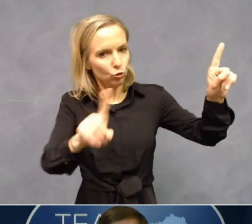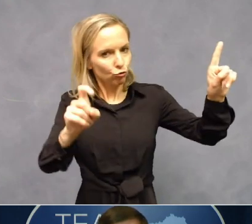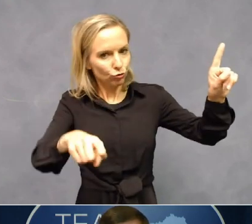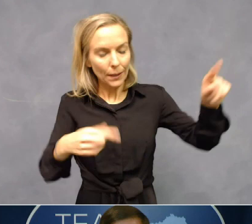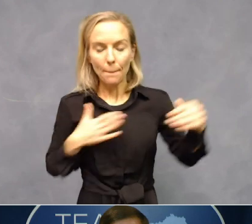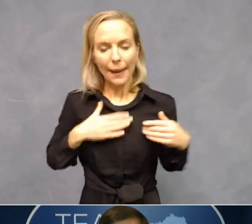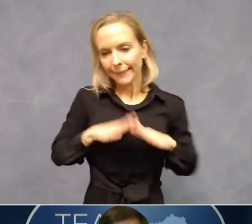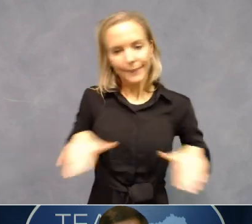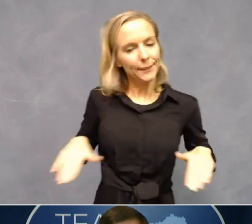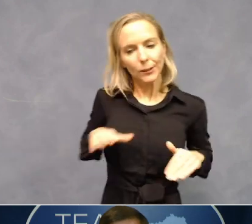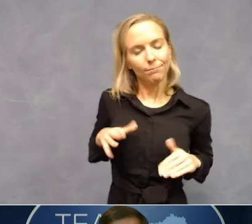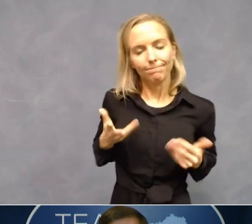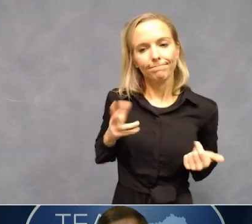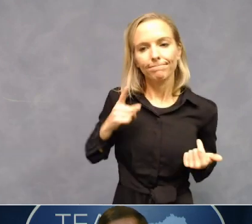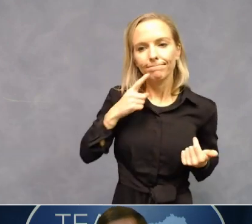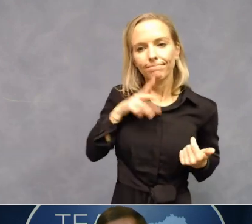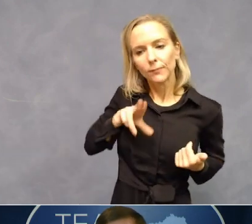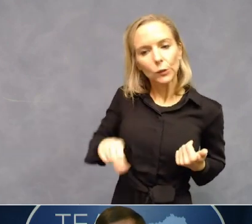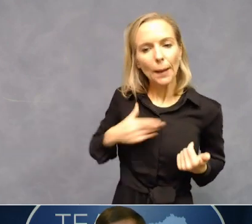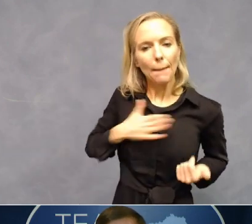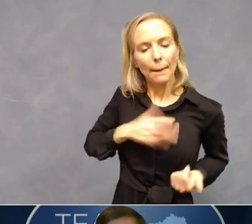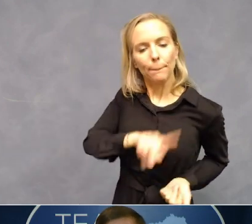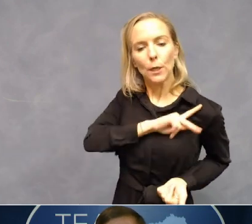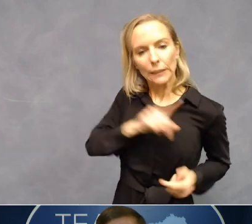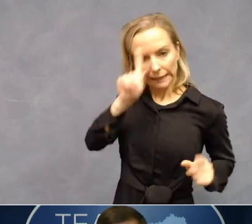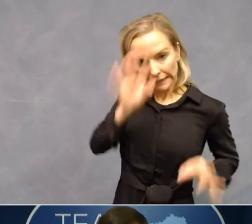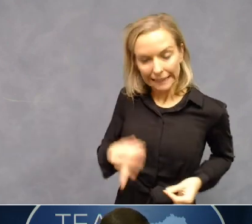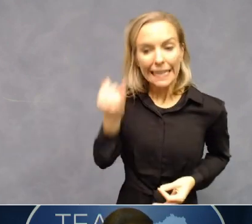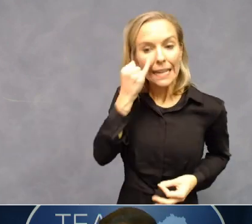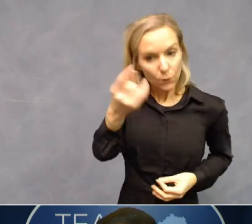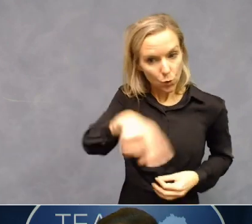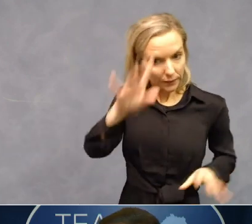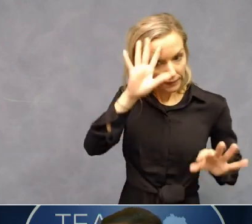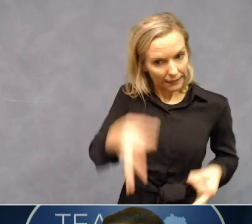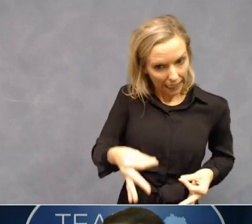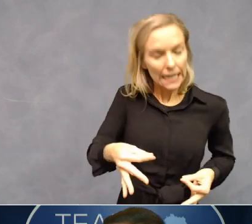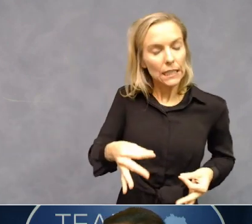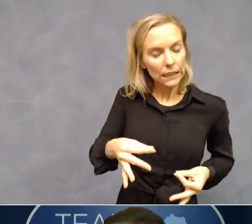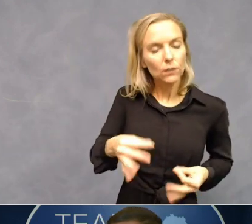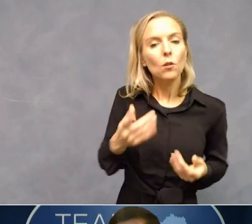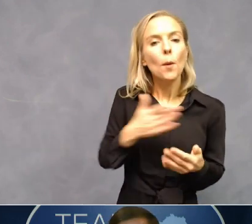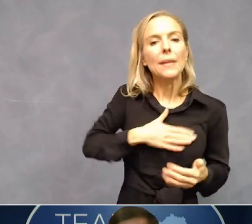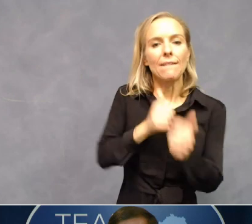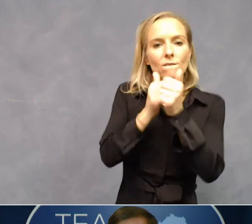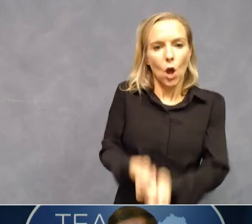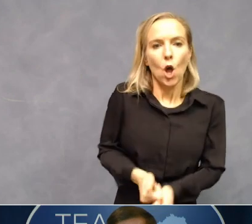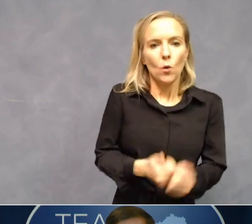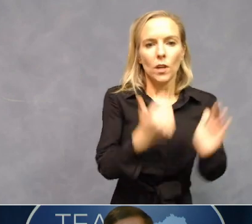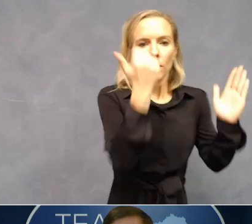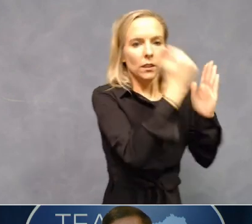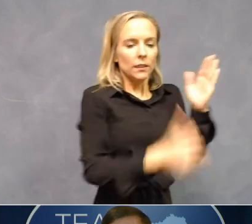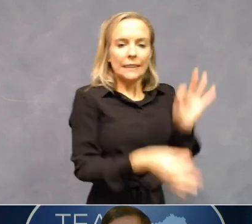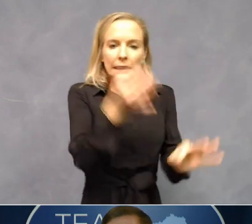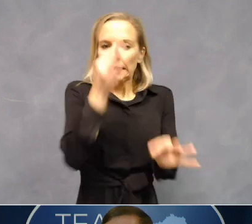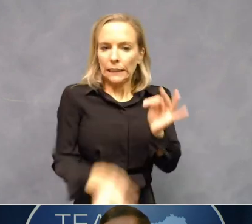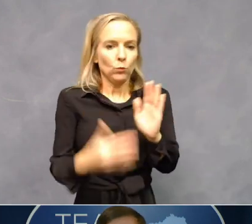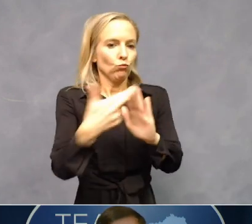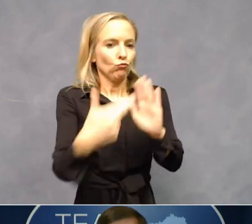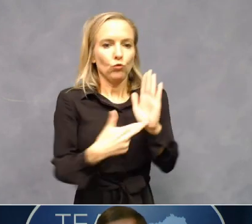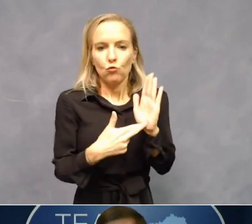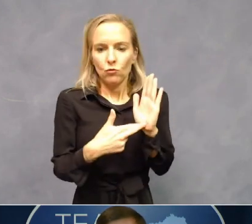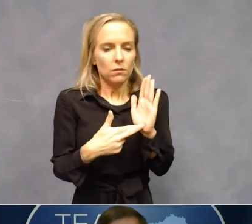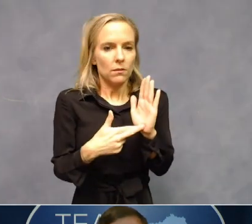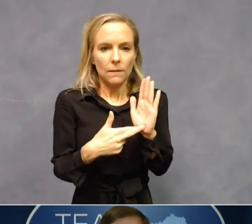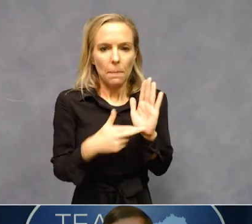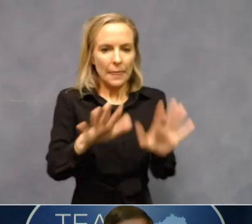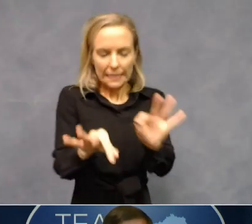a personal decision. But if you are going to do it, please follow simple rules and guidance that, again, is as